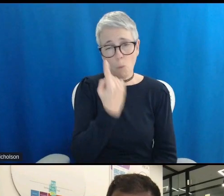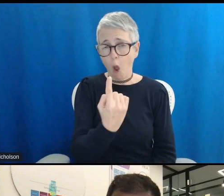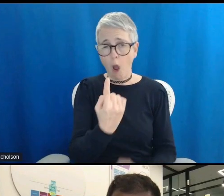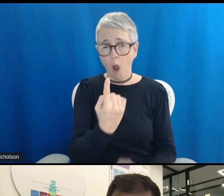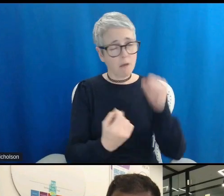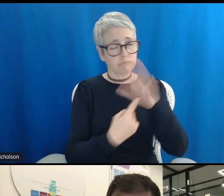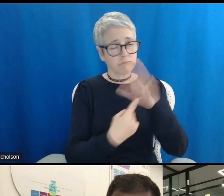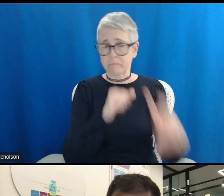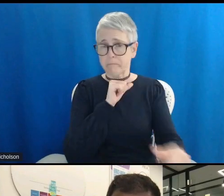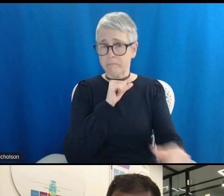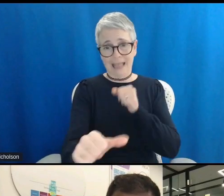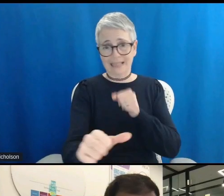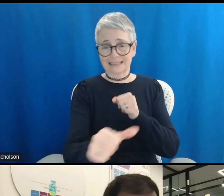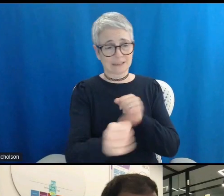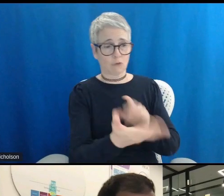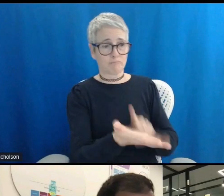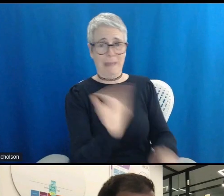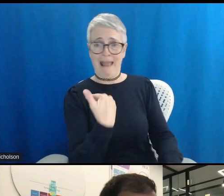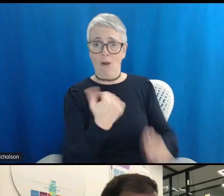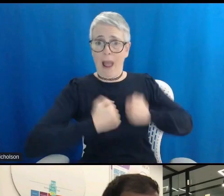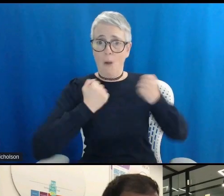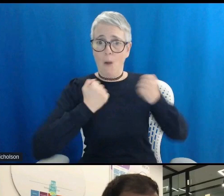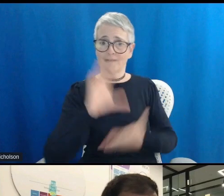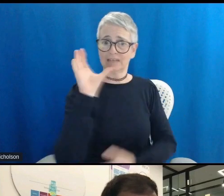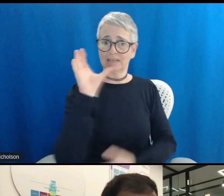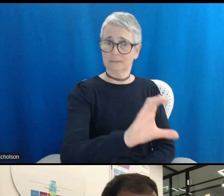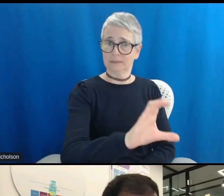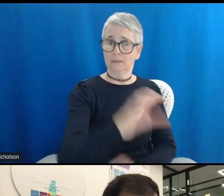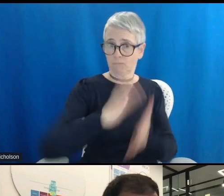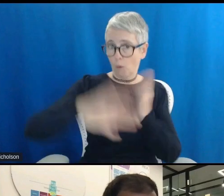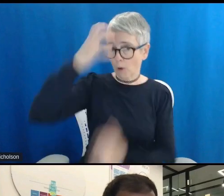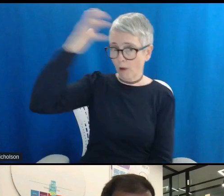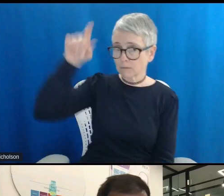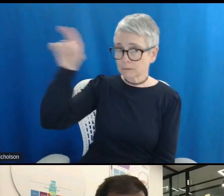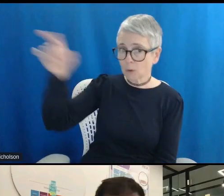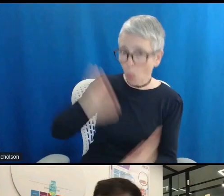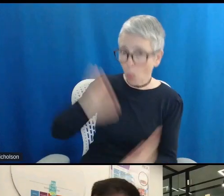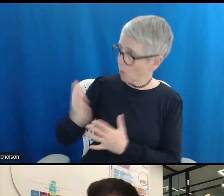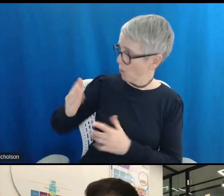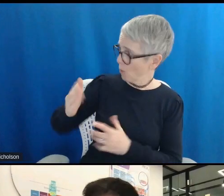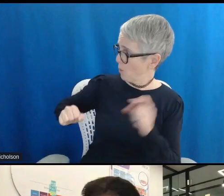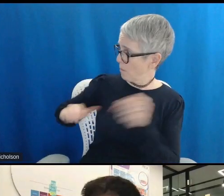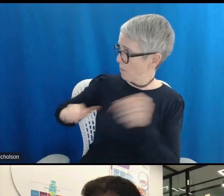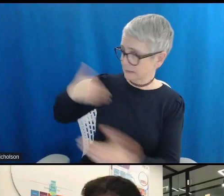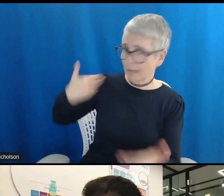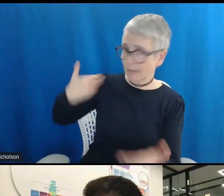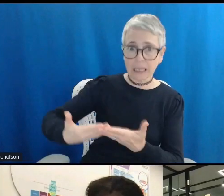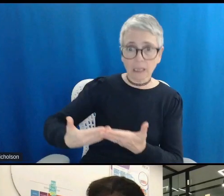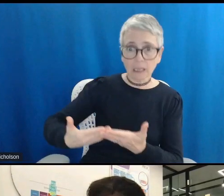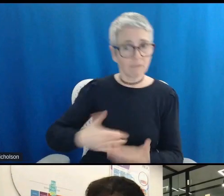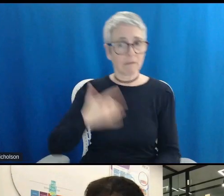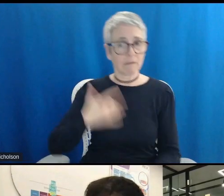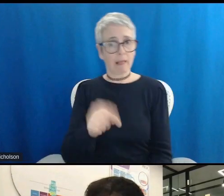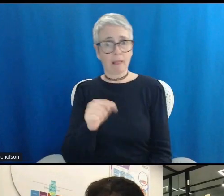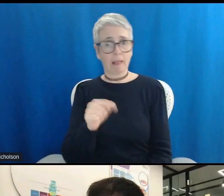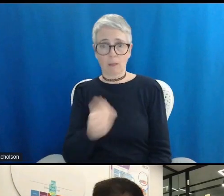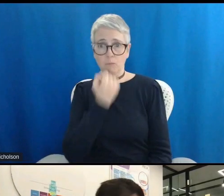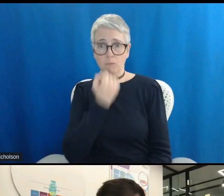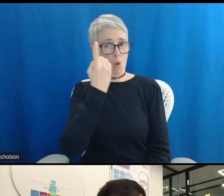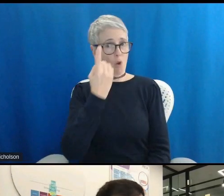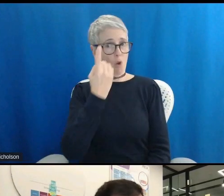investment that the UK government has done, I believe, in the pandemic and cost of living crisis. But how you equate that